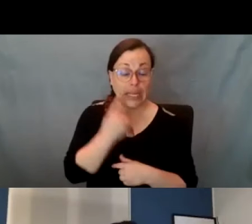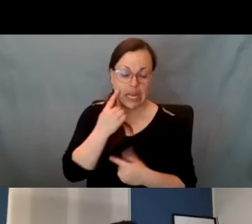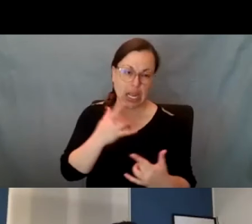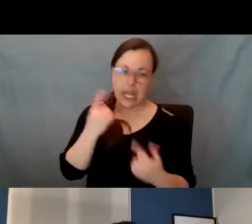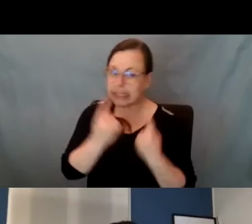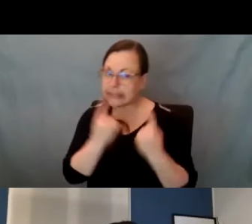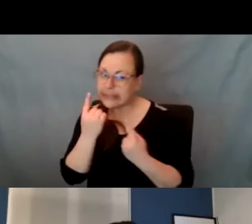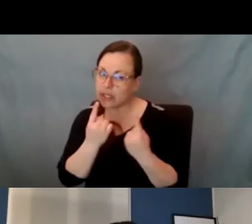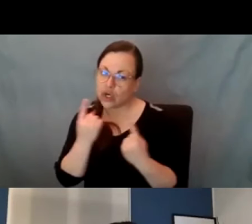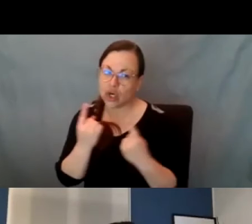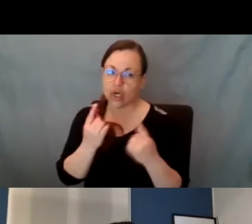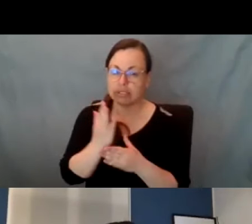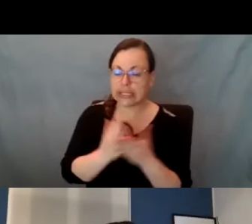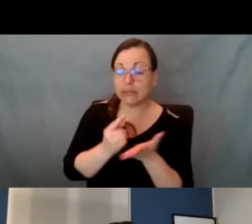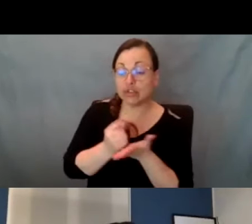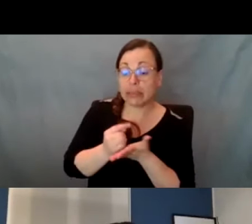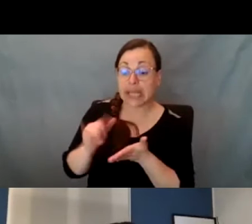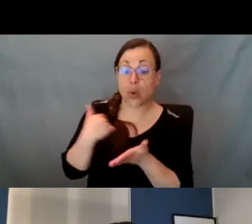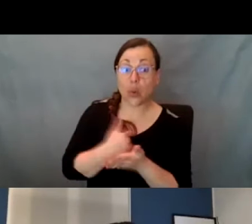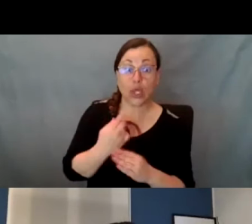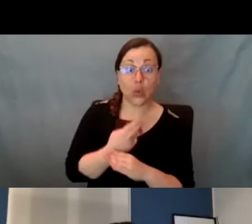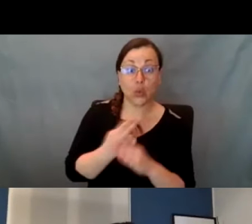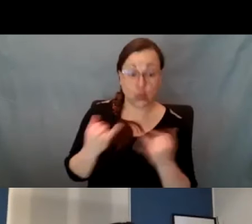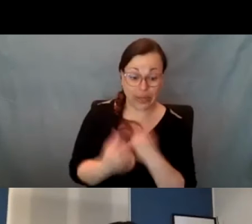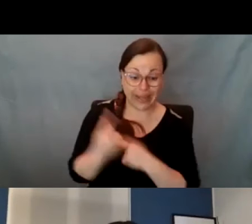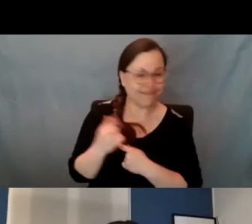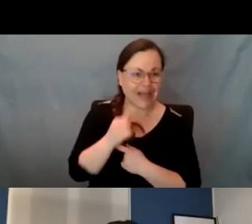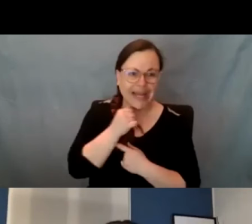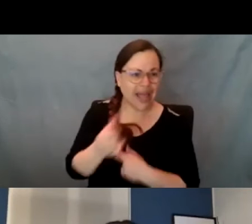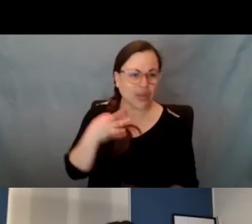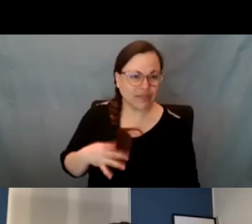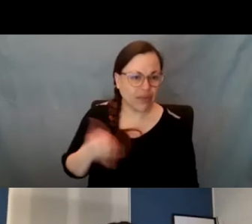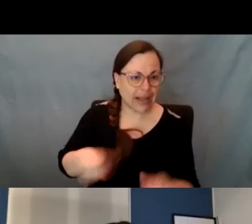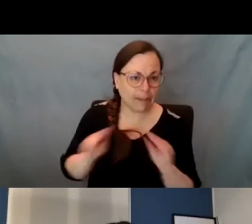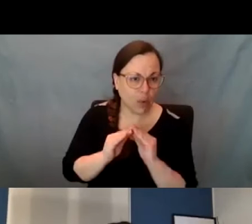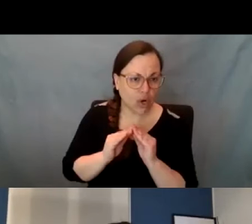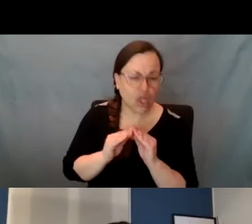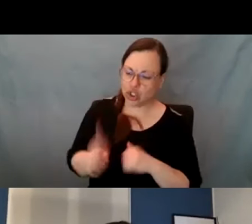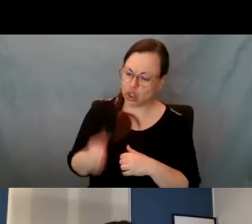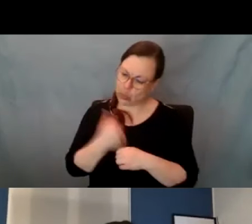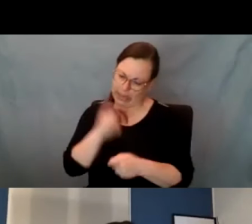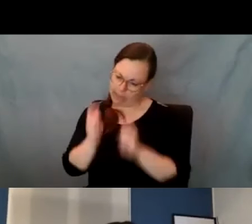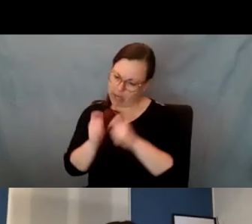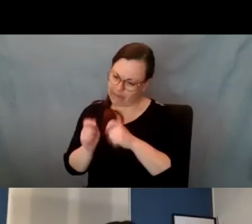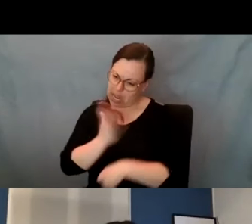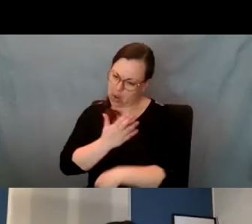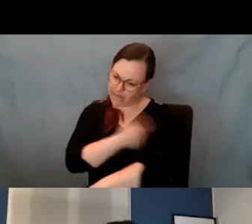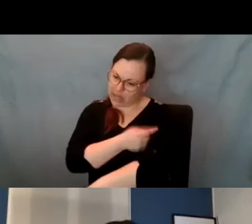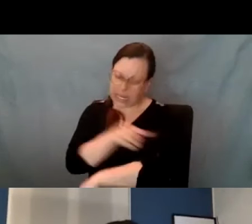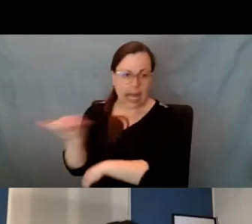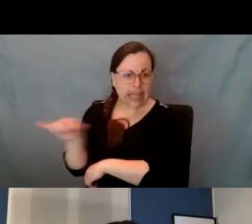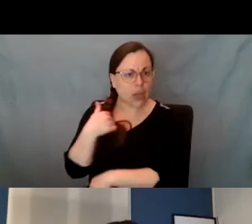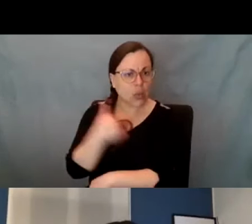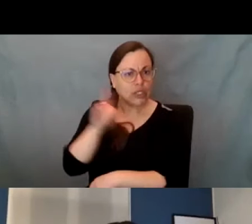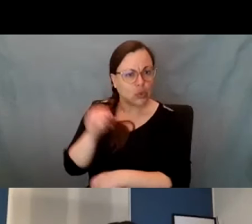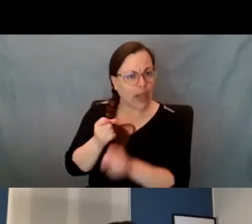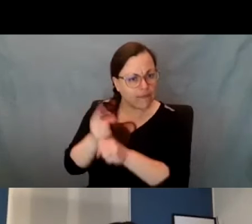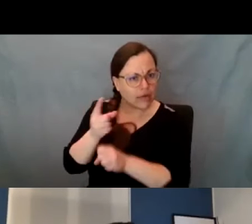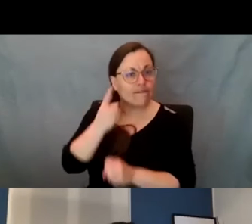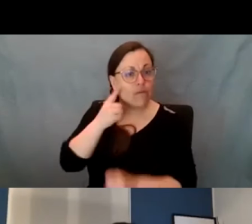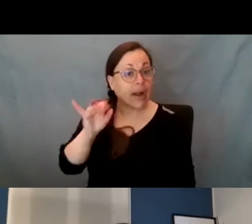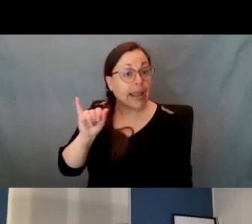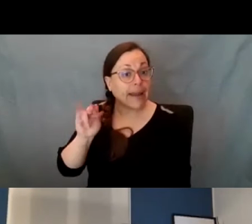treatments we use today are no longer useful, or should we modify the vaccines like we do for influenza every year?